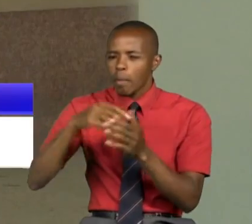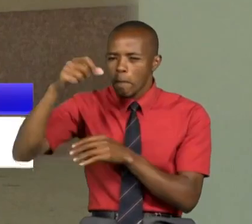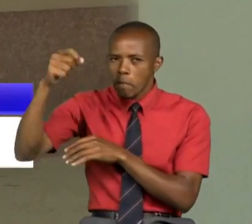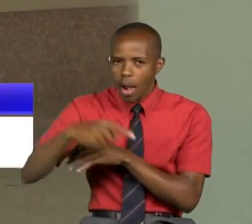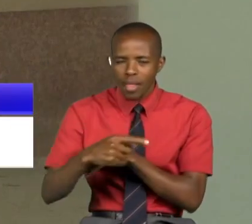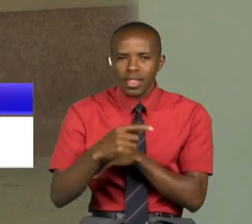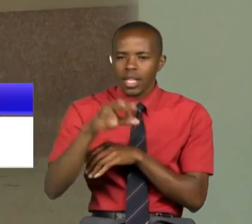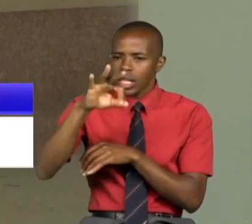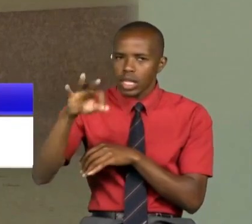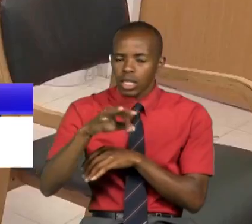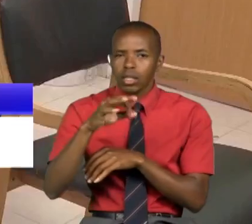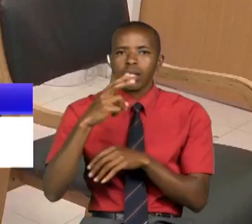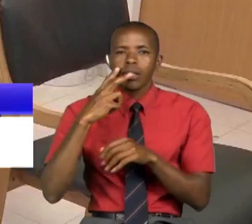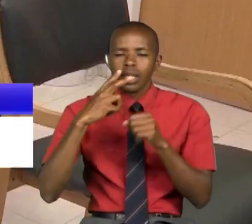with